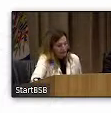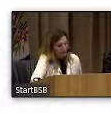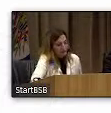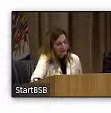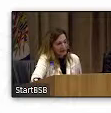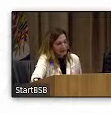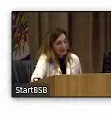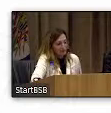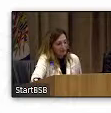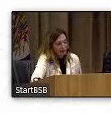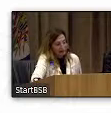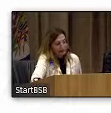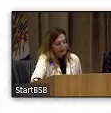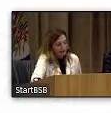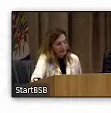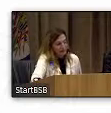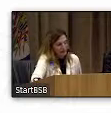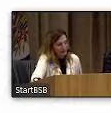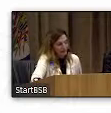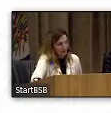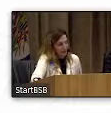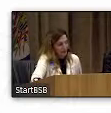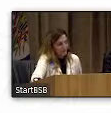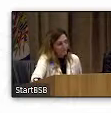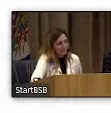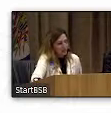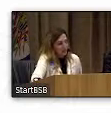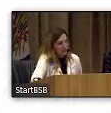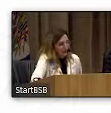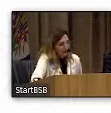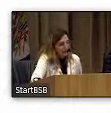organize and analyze what really happened.